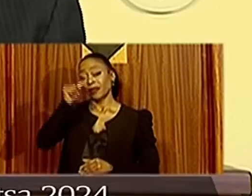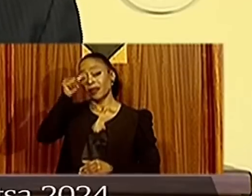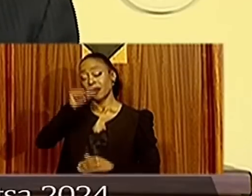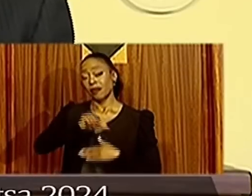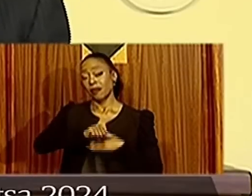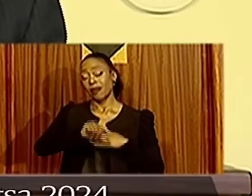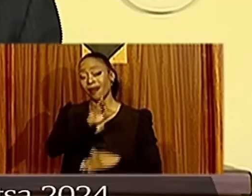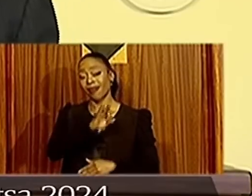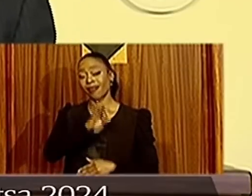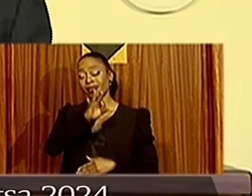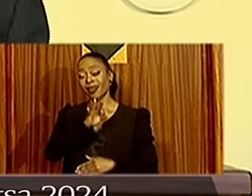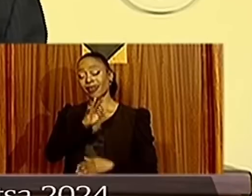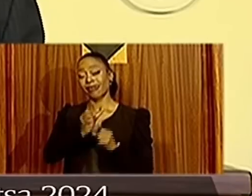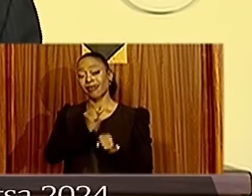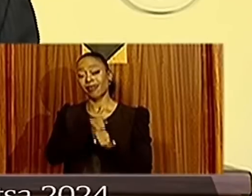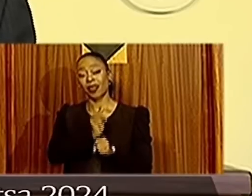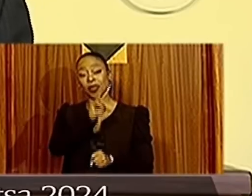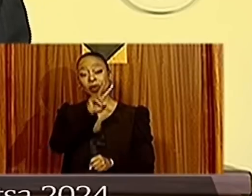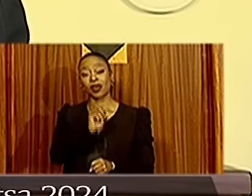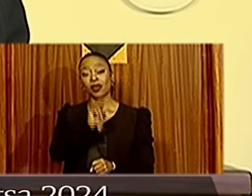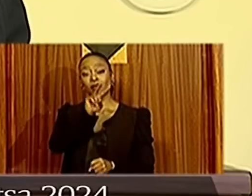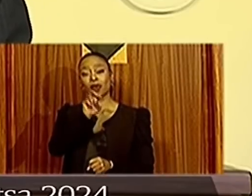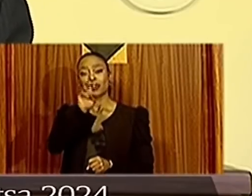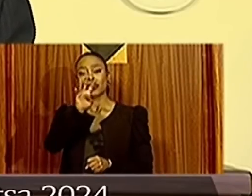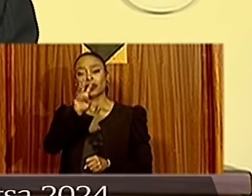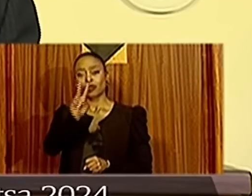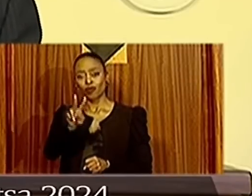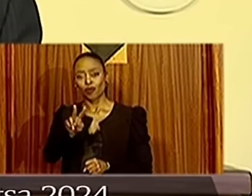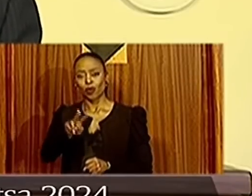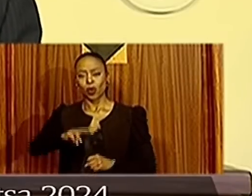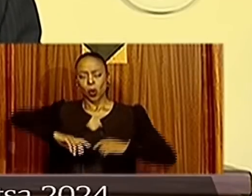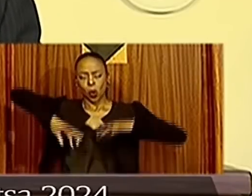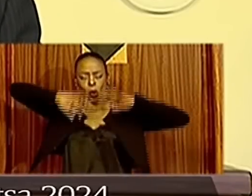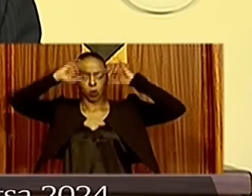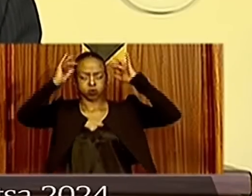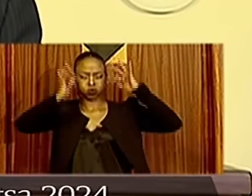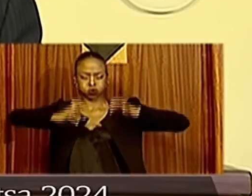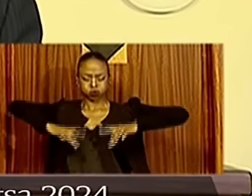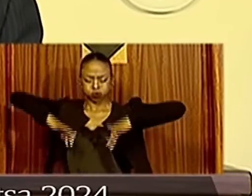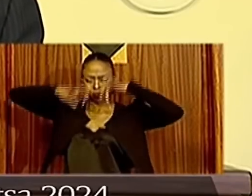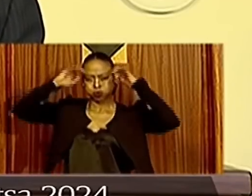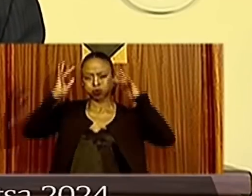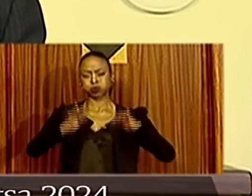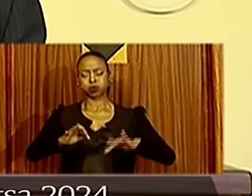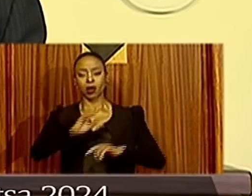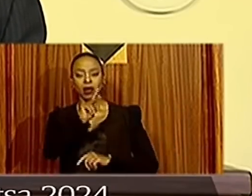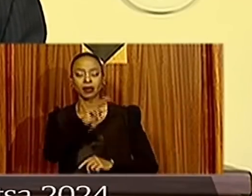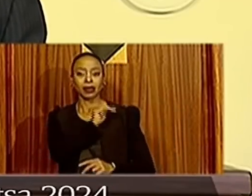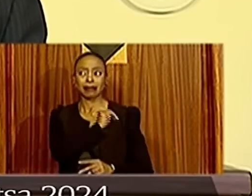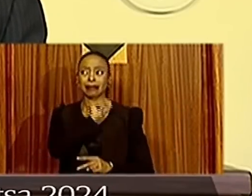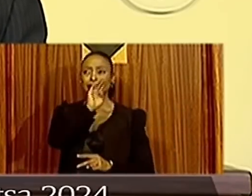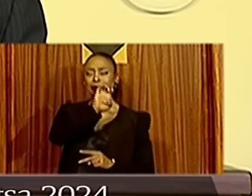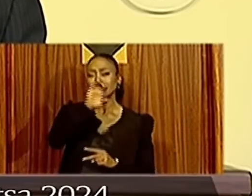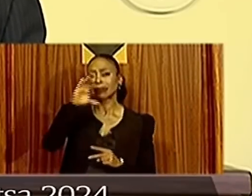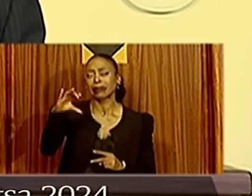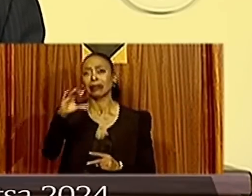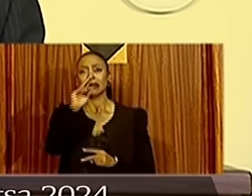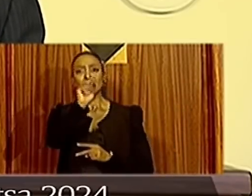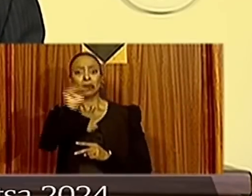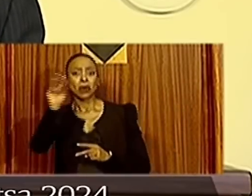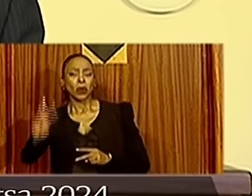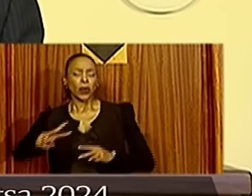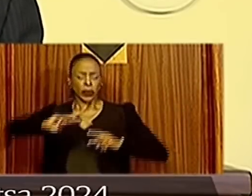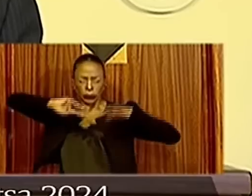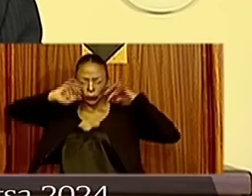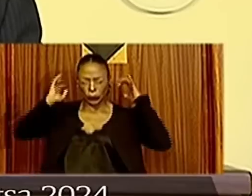2022 catastrophic floods struck parts of KwaZulu-Natal, the Eastern Cape and Northwest, South